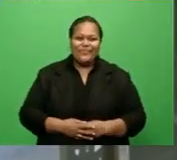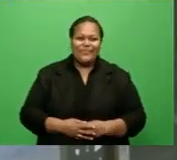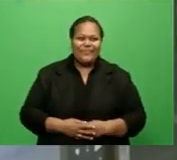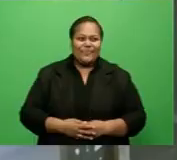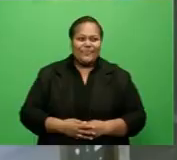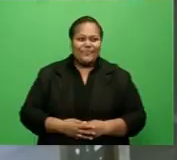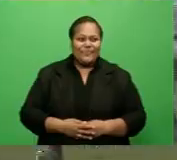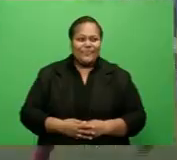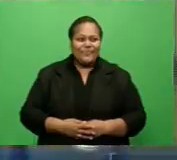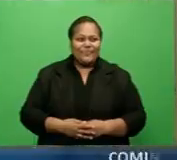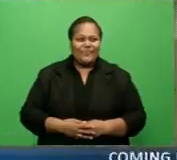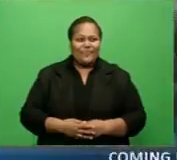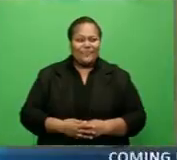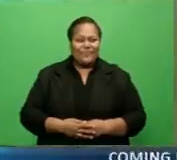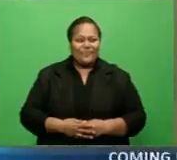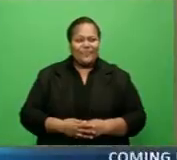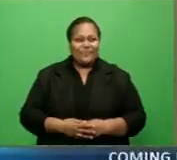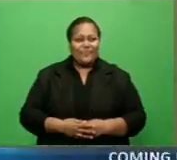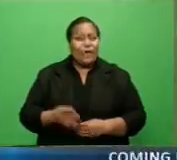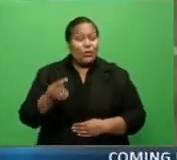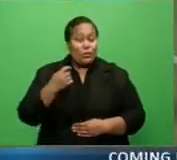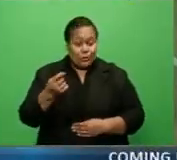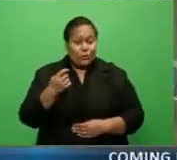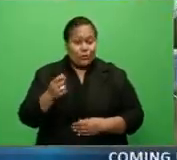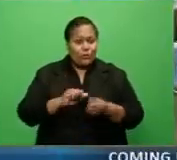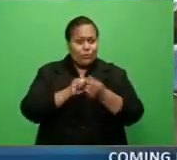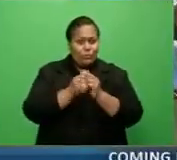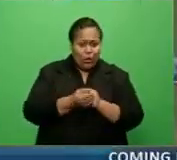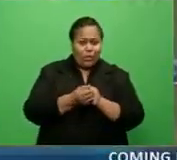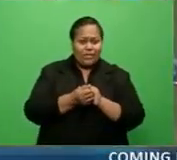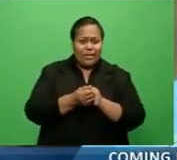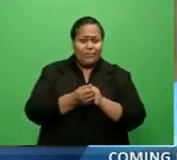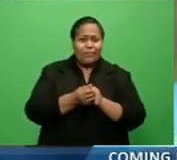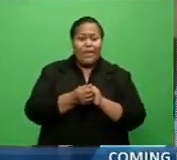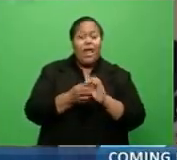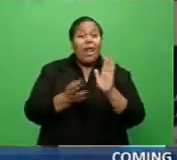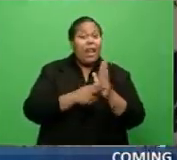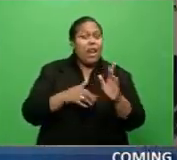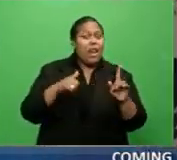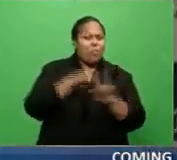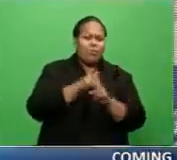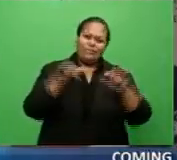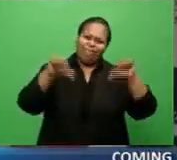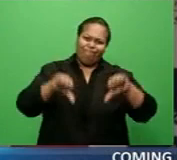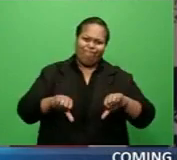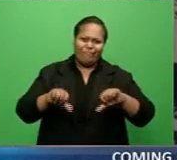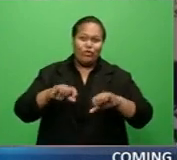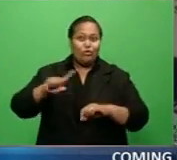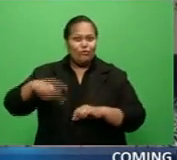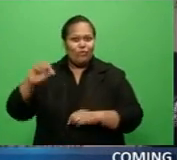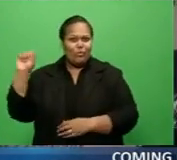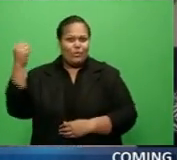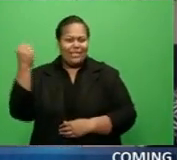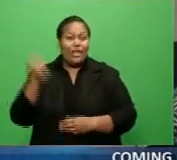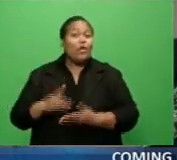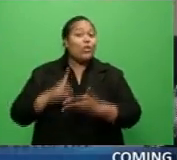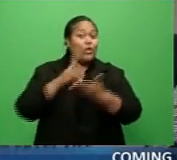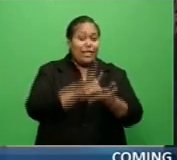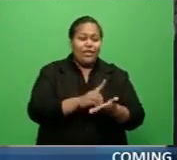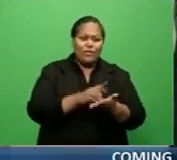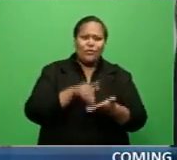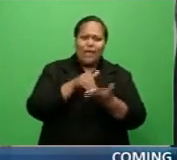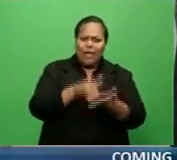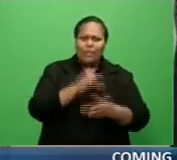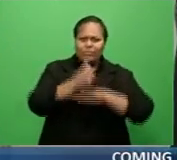News. Ahead in sports, Namosi outclassed by Suva in Skipper Cup and donation to help resume